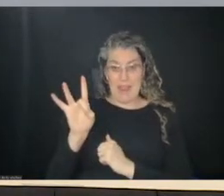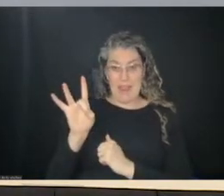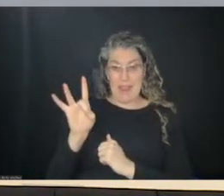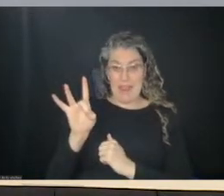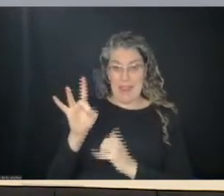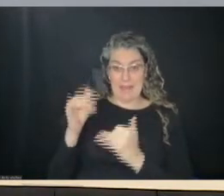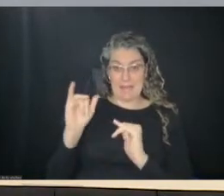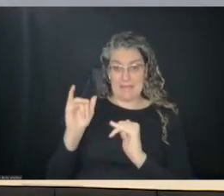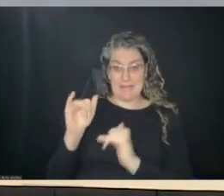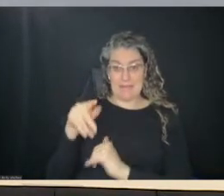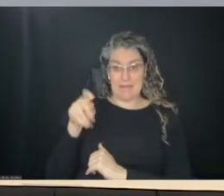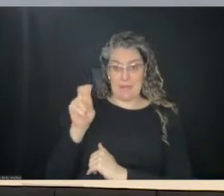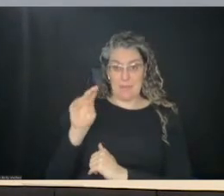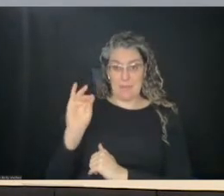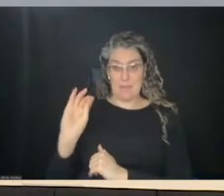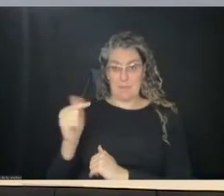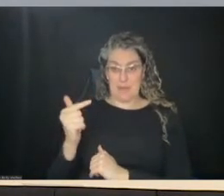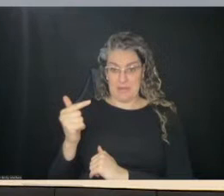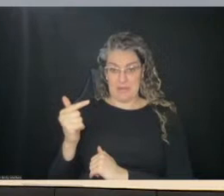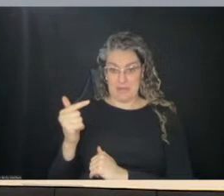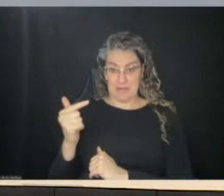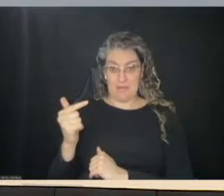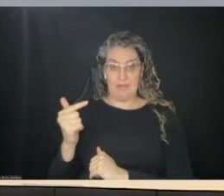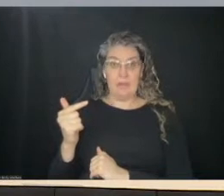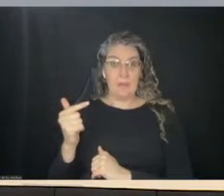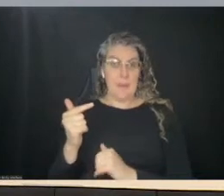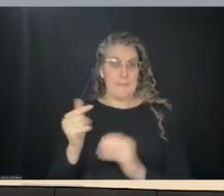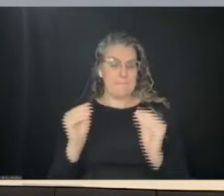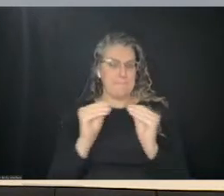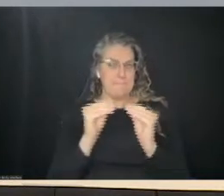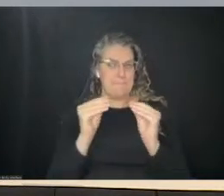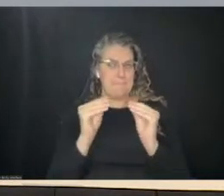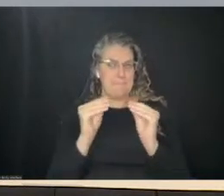last numbers I have, but again, those should be updated online as well.